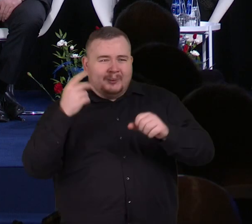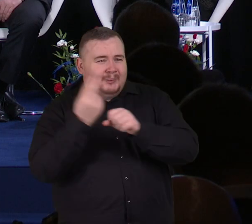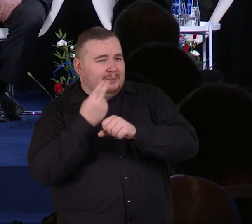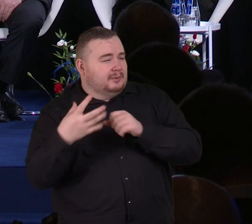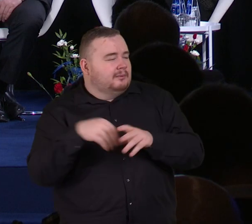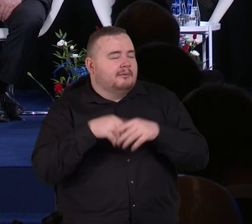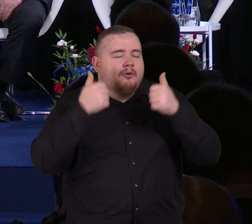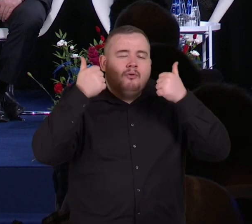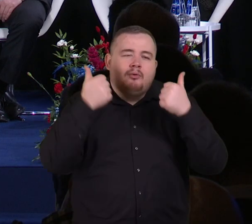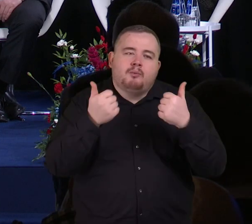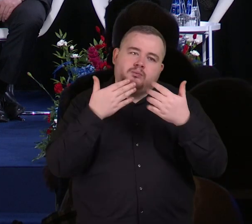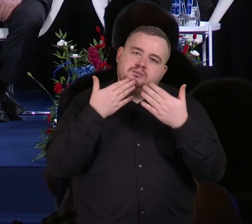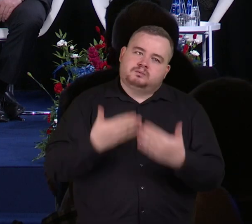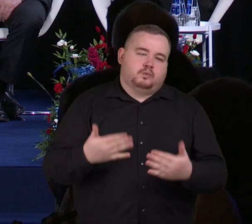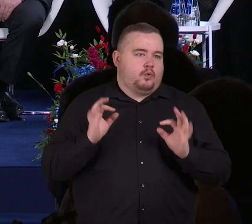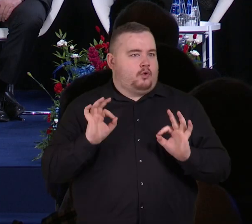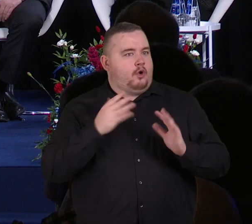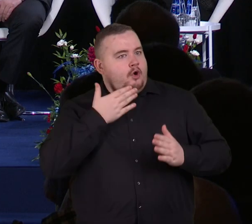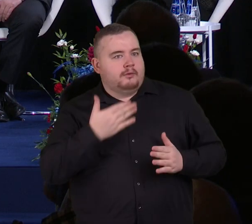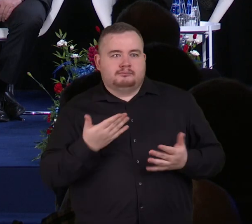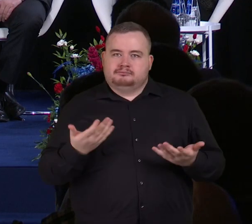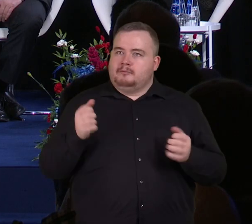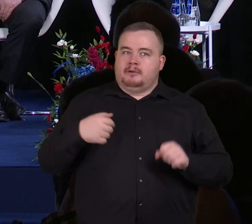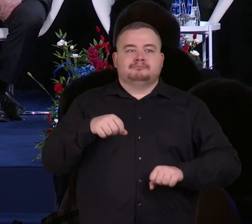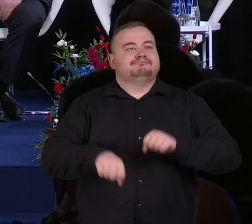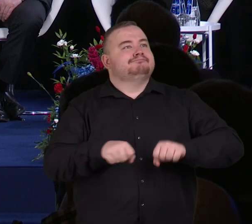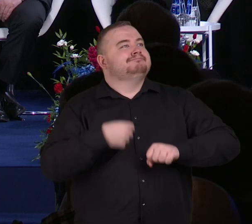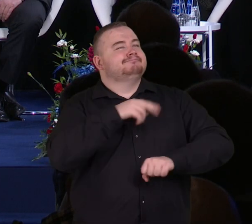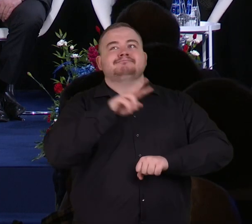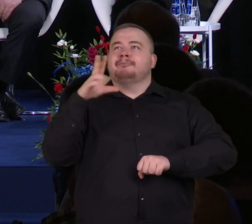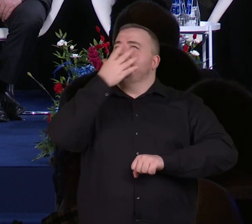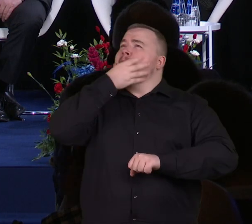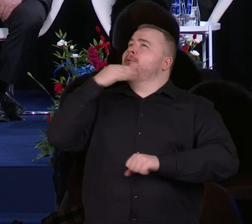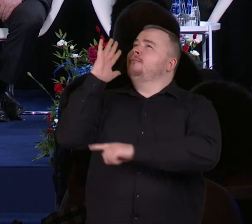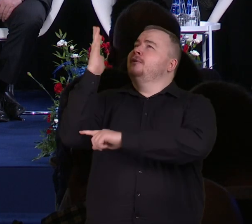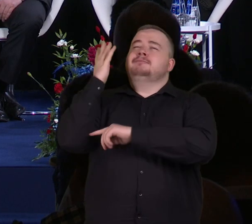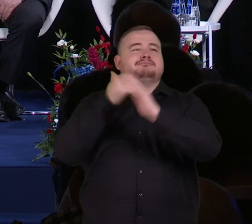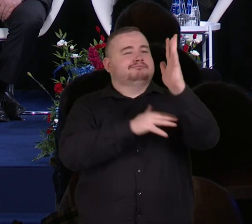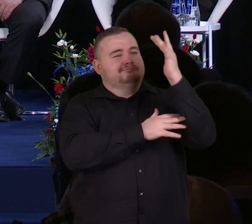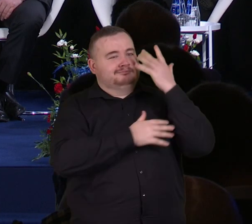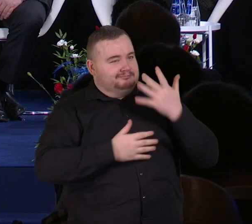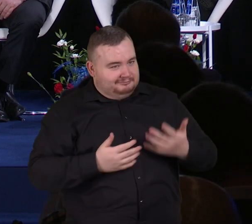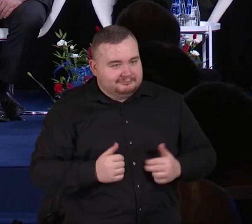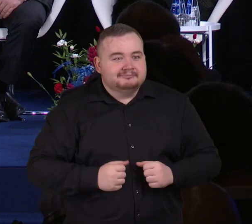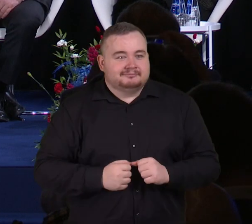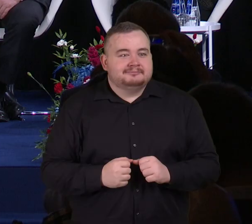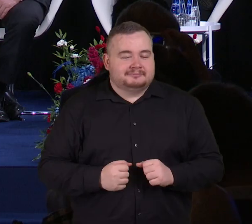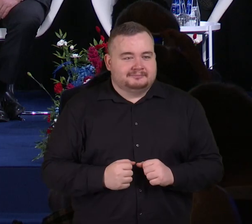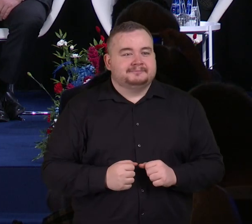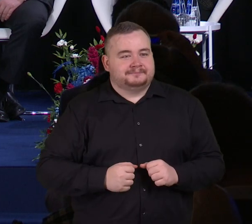landscape. My question is about the geopolitical, let's say, meaning of this program,